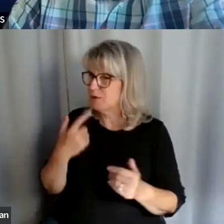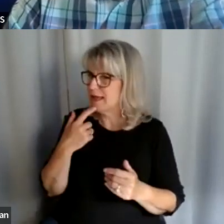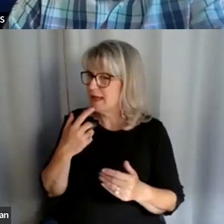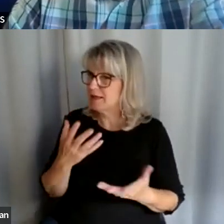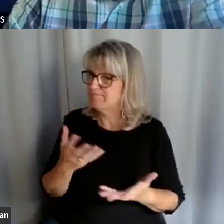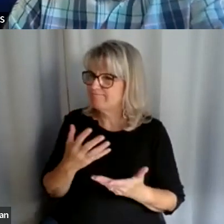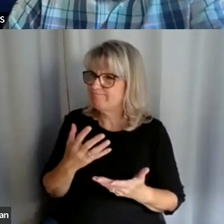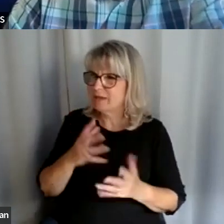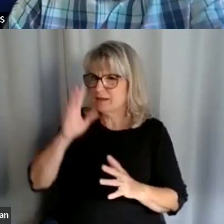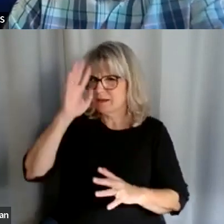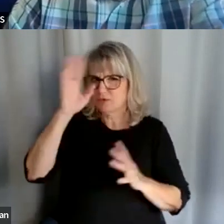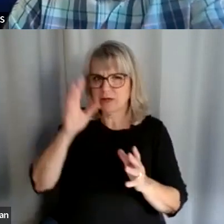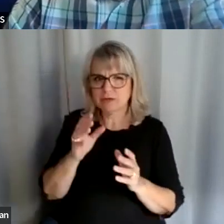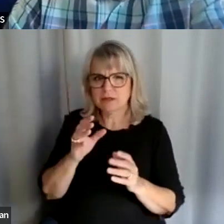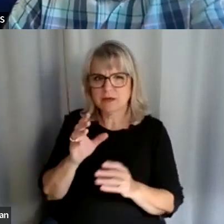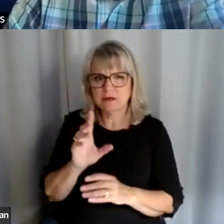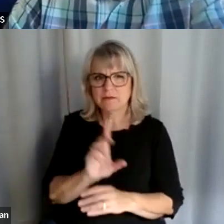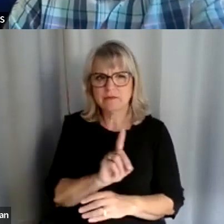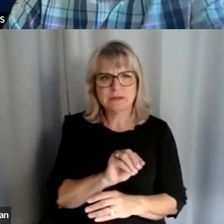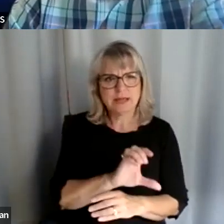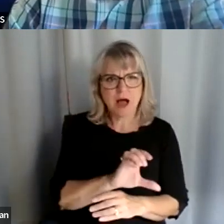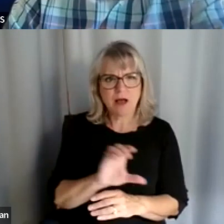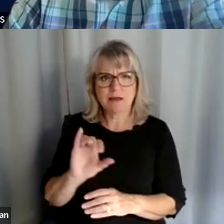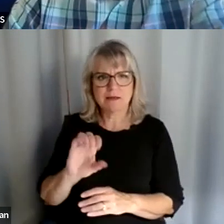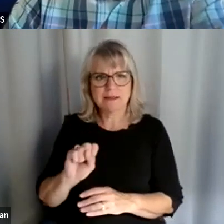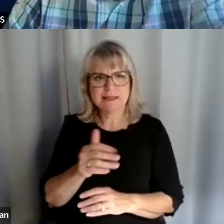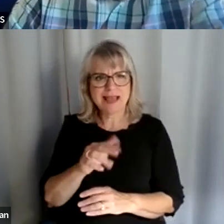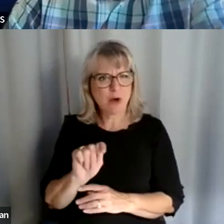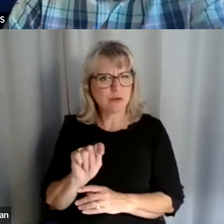the creators of Doc Scout, which is